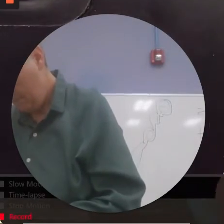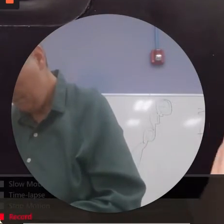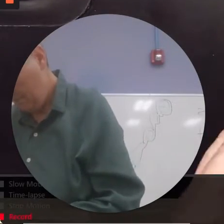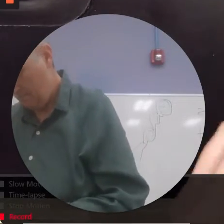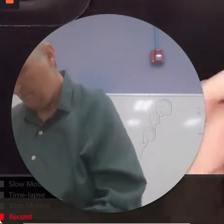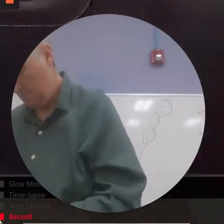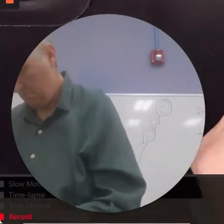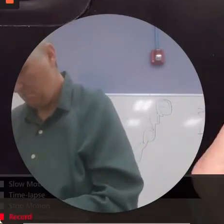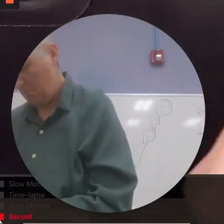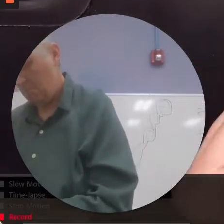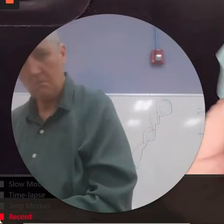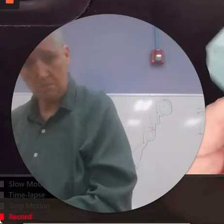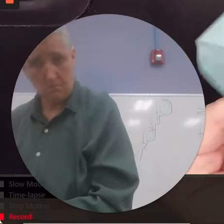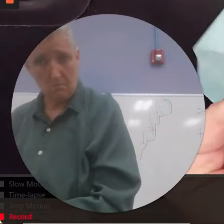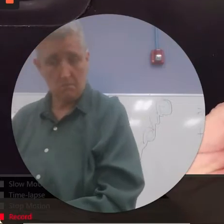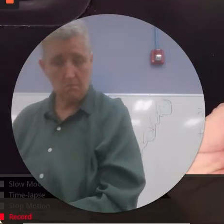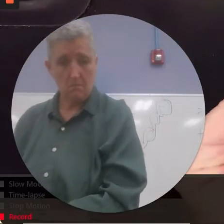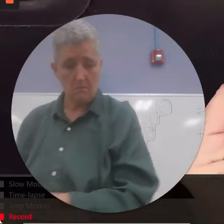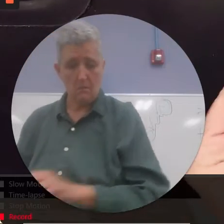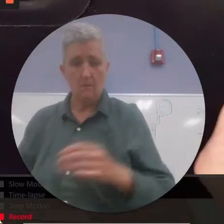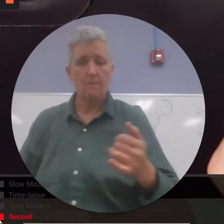All right, so there's my loop.